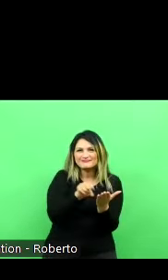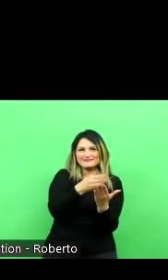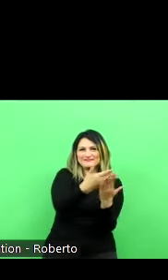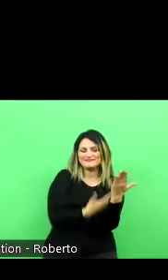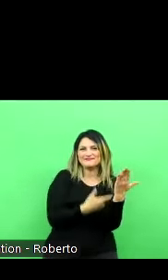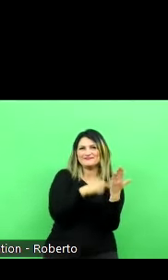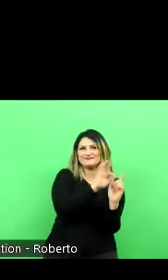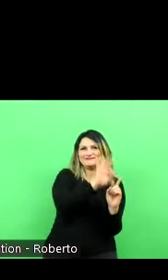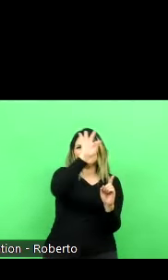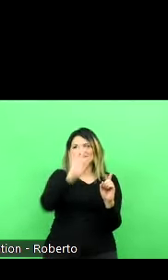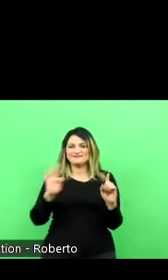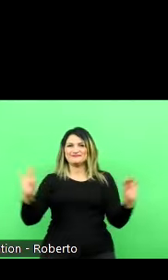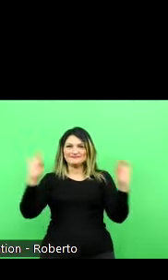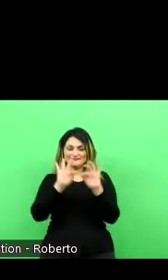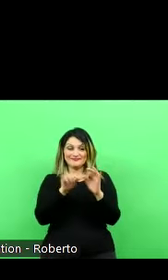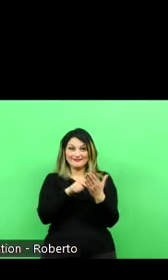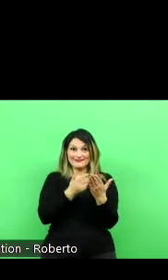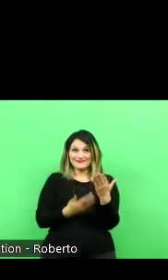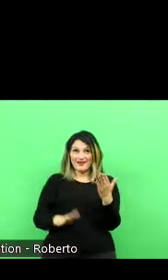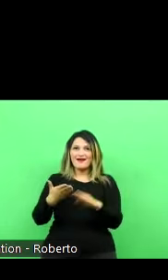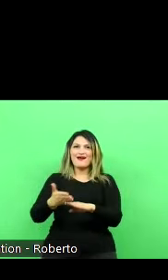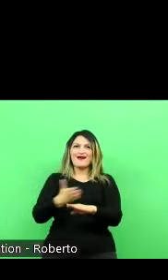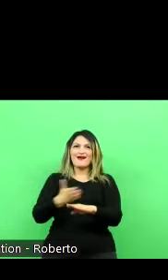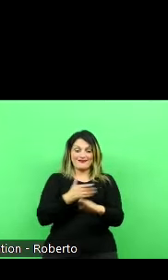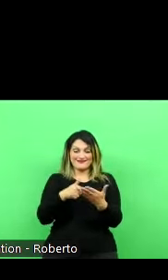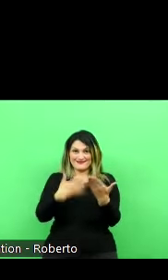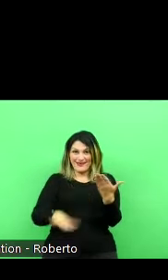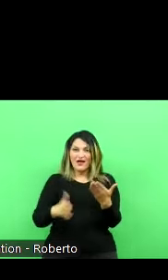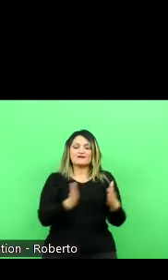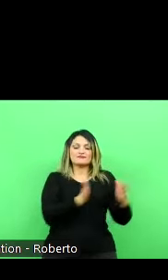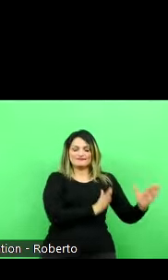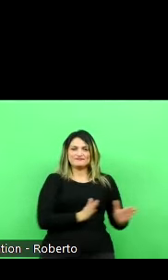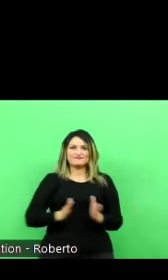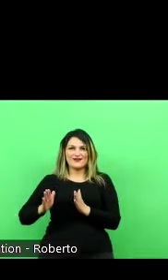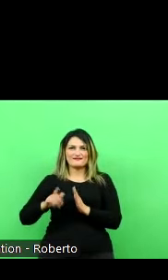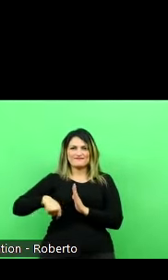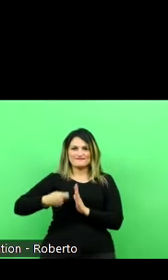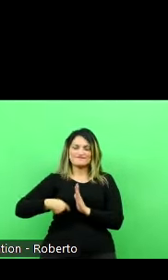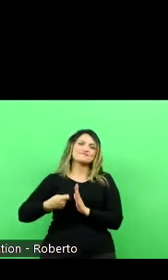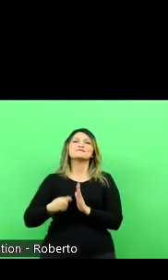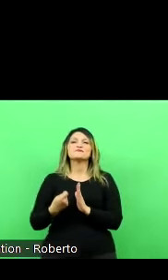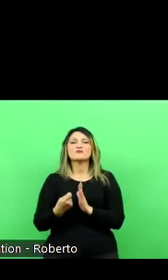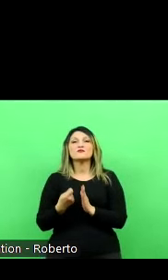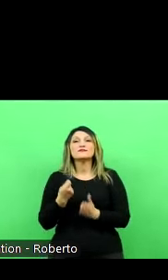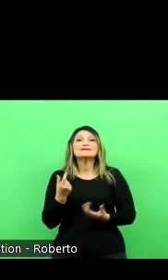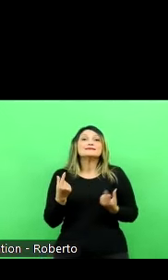at least 4 times a year to take measures and conduct simulations.